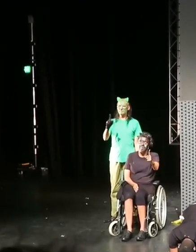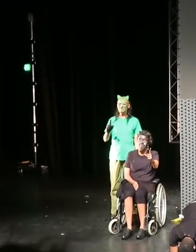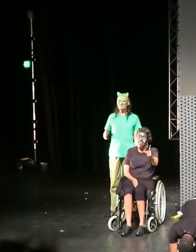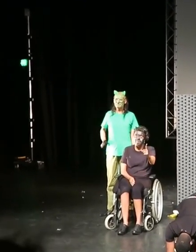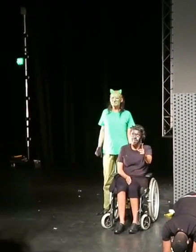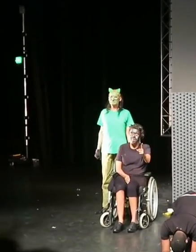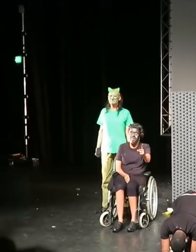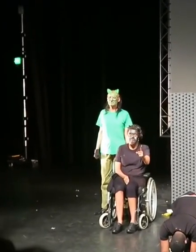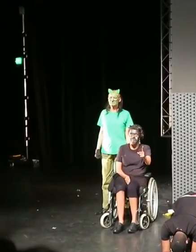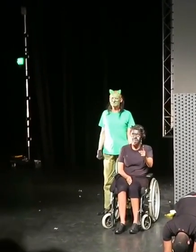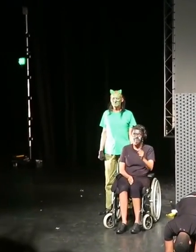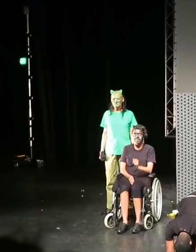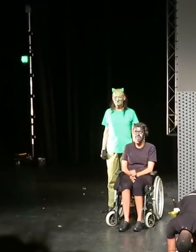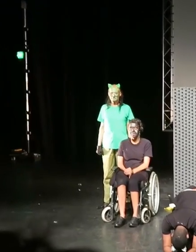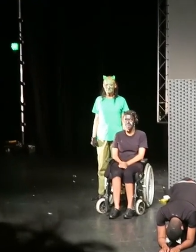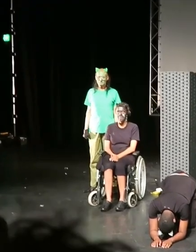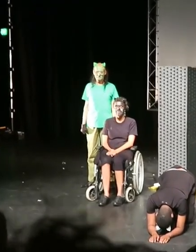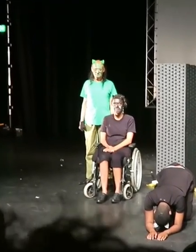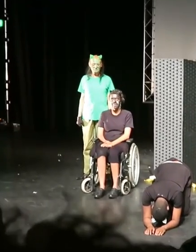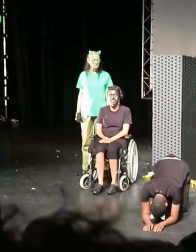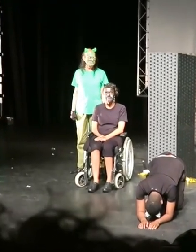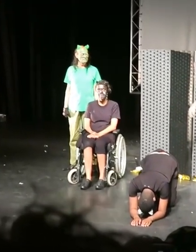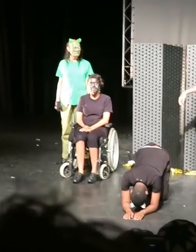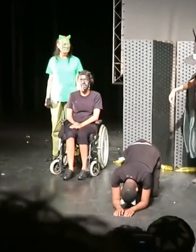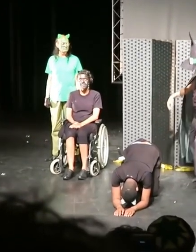see. So she sat on him.